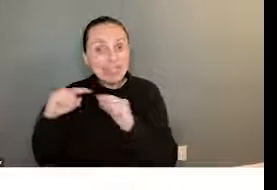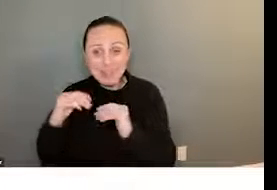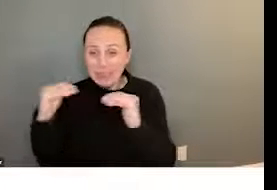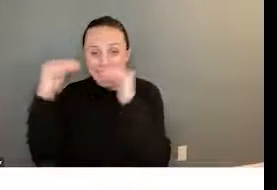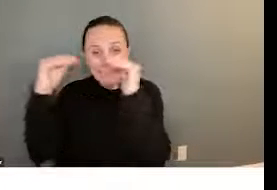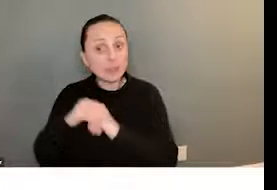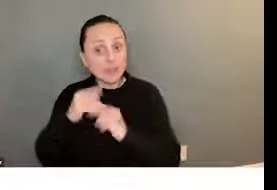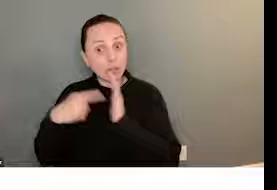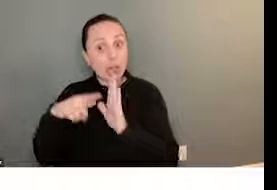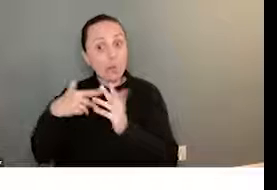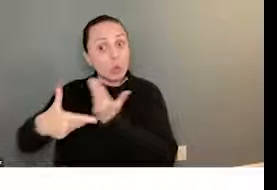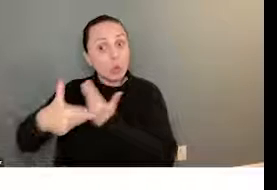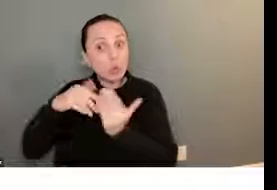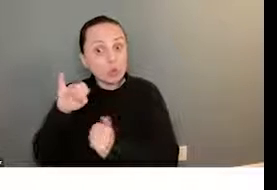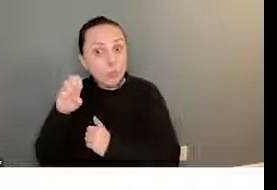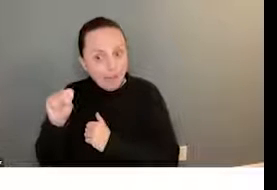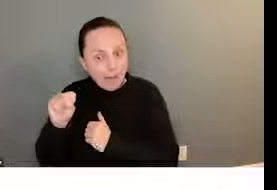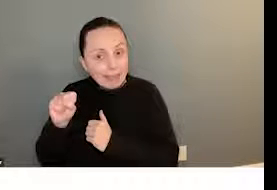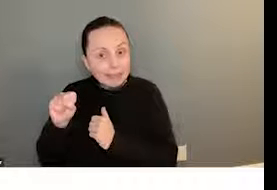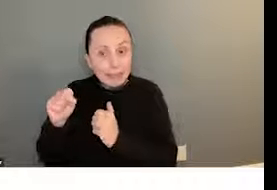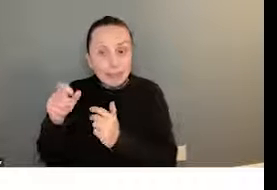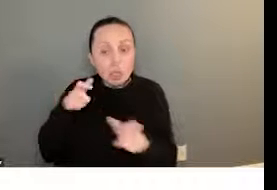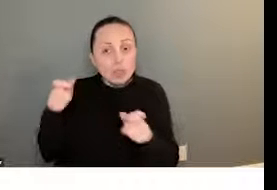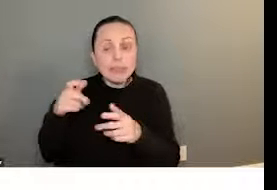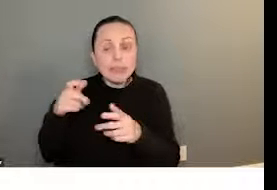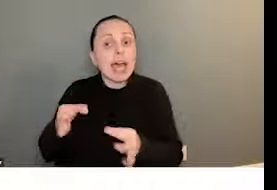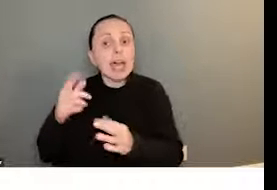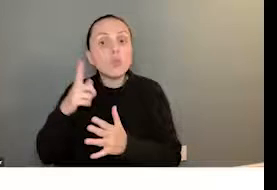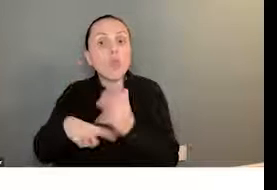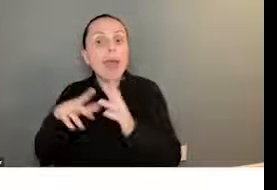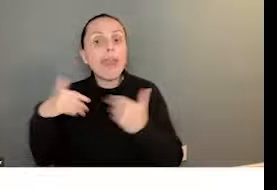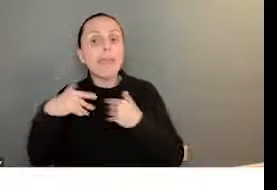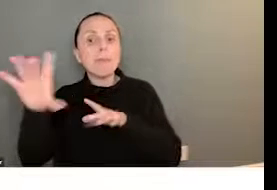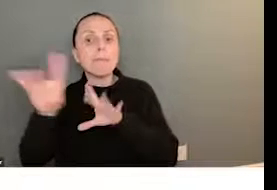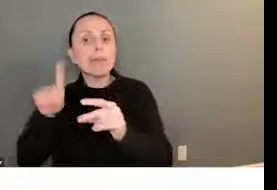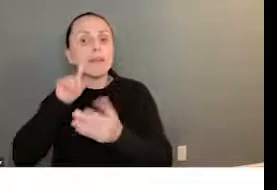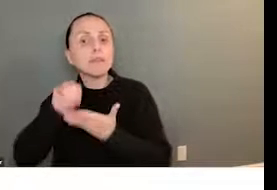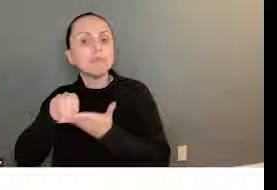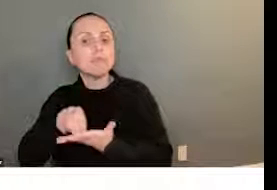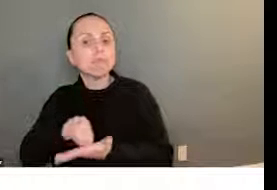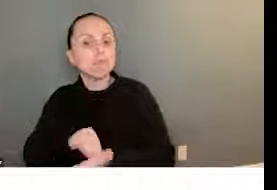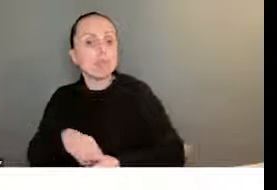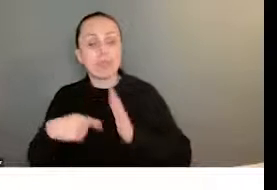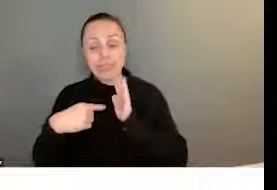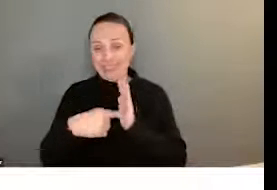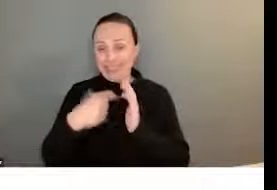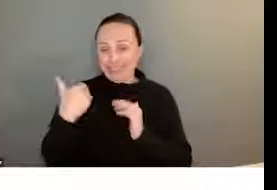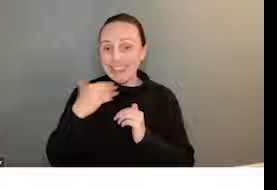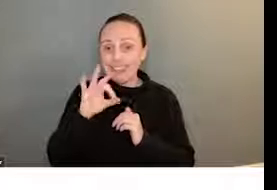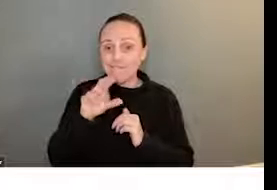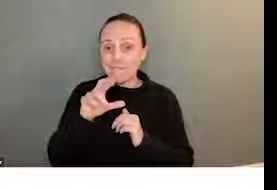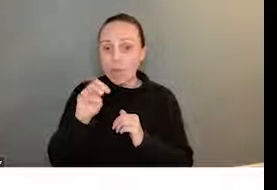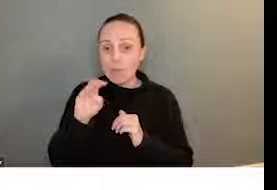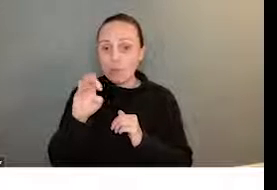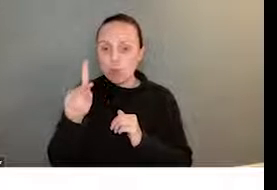biases influence what species are documented where. So a recent framework paper that we had published just a few weeks ago